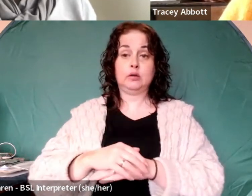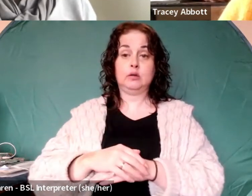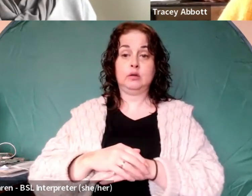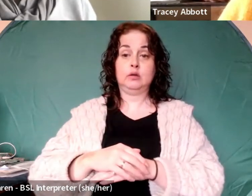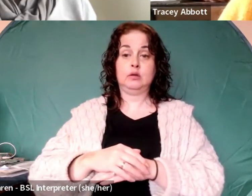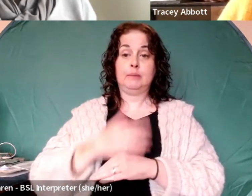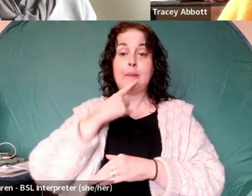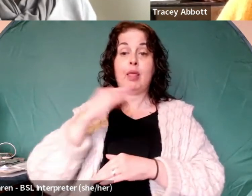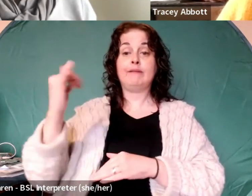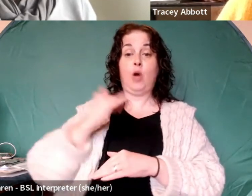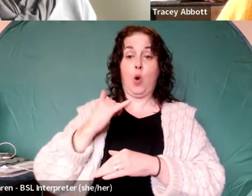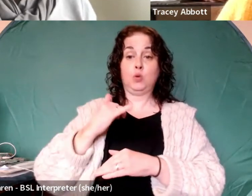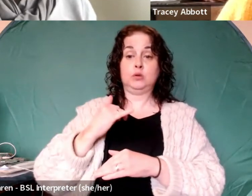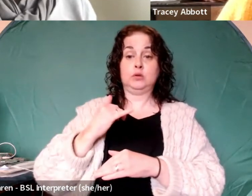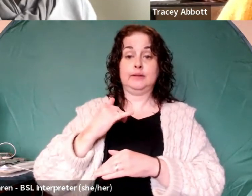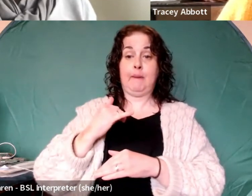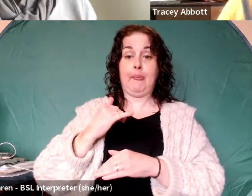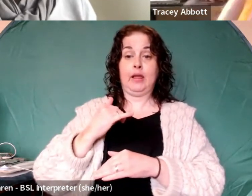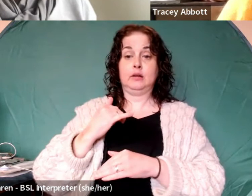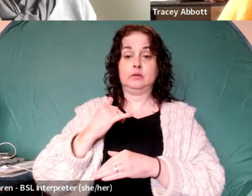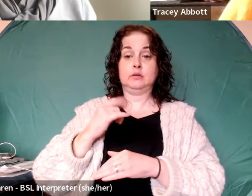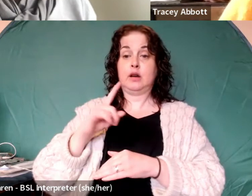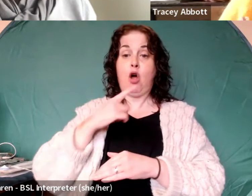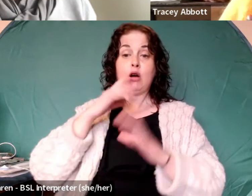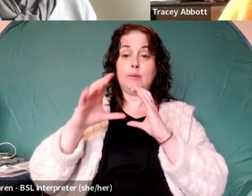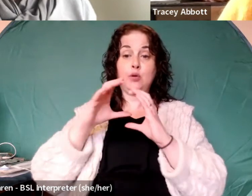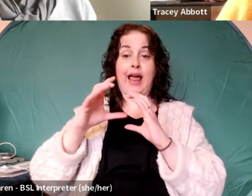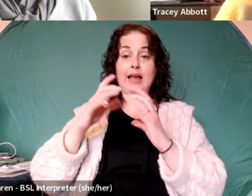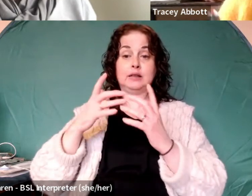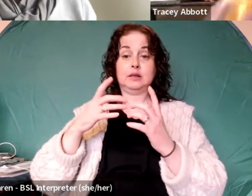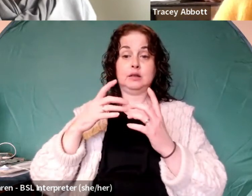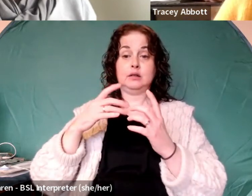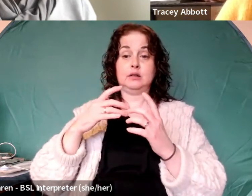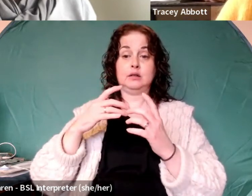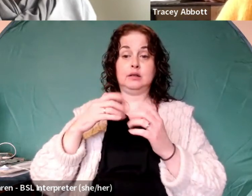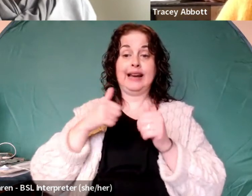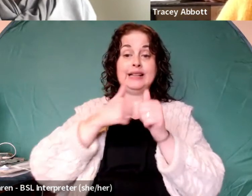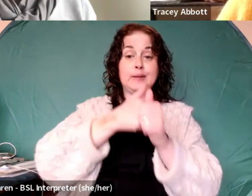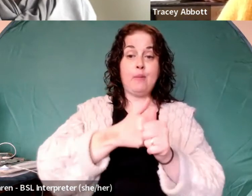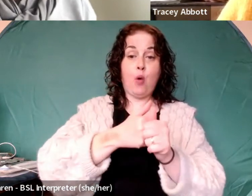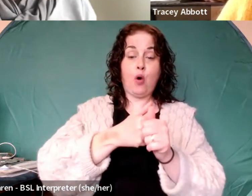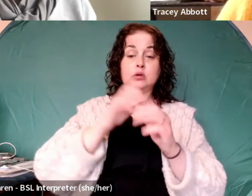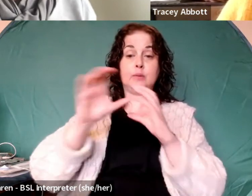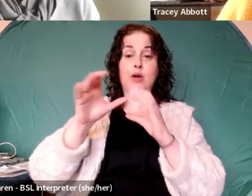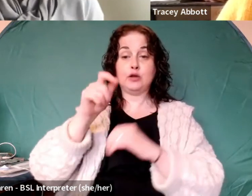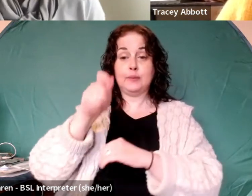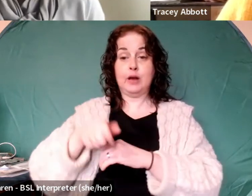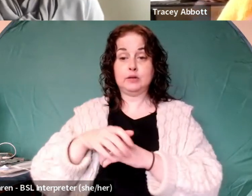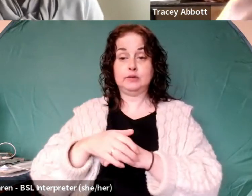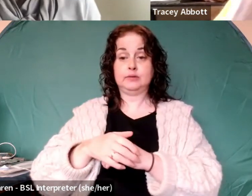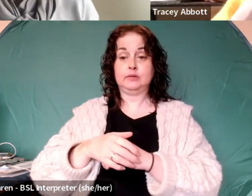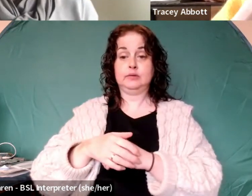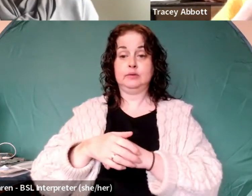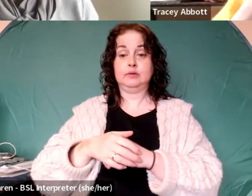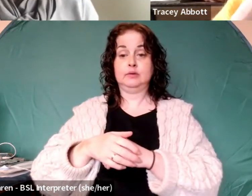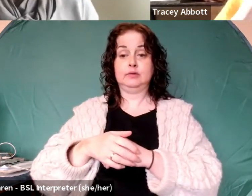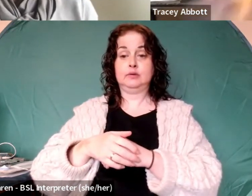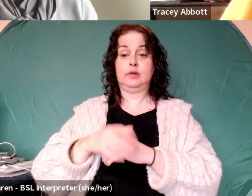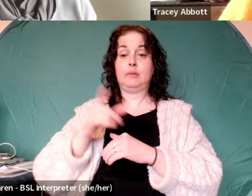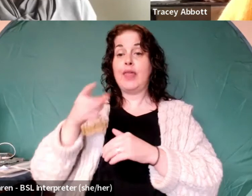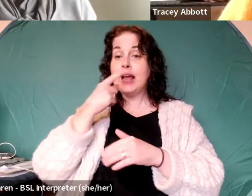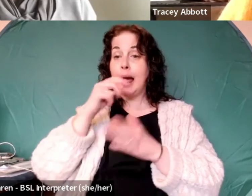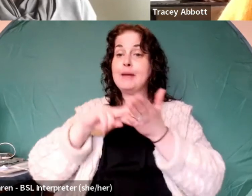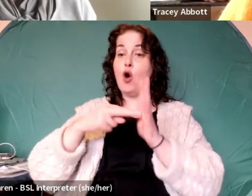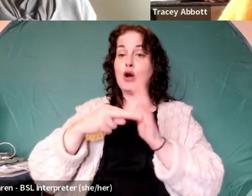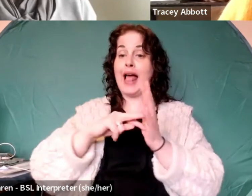people phoning him up. And of course, he can't communicate. He needs a support communications person. Yeah. And at the moment, those things can be organised.